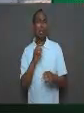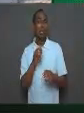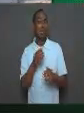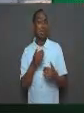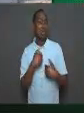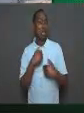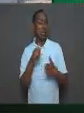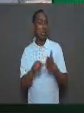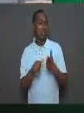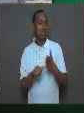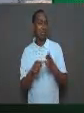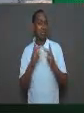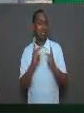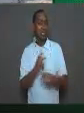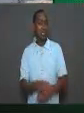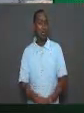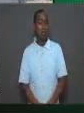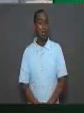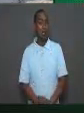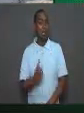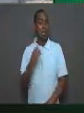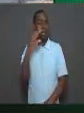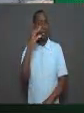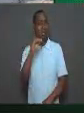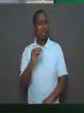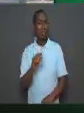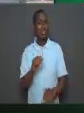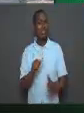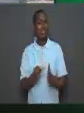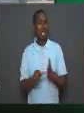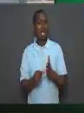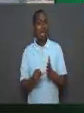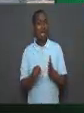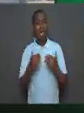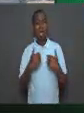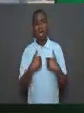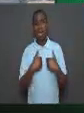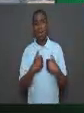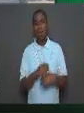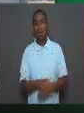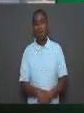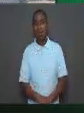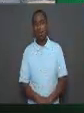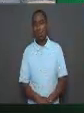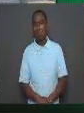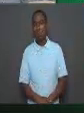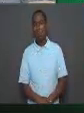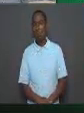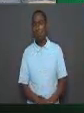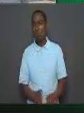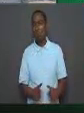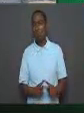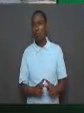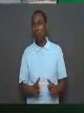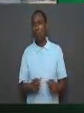dangerous for anyone to have diarrhea, particularly the very young and the very old.